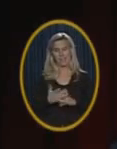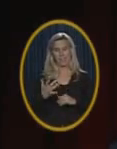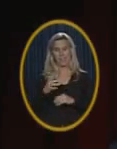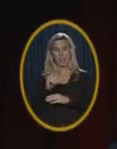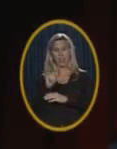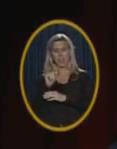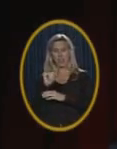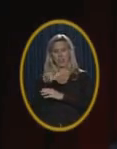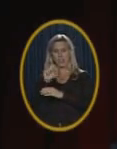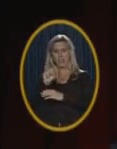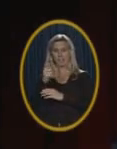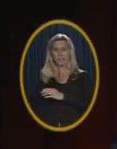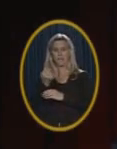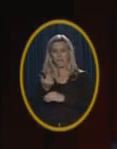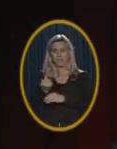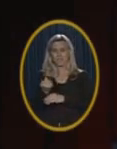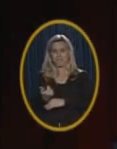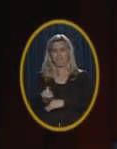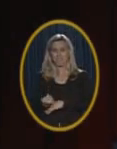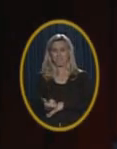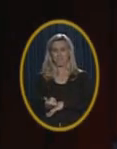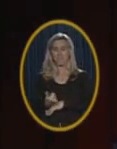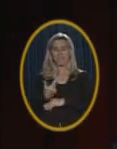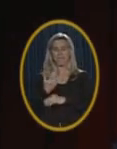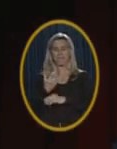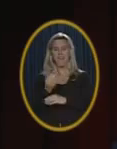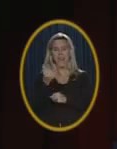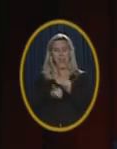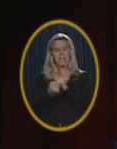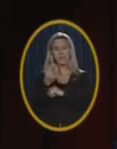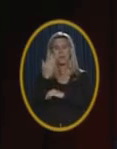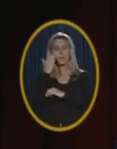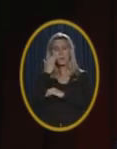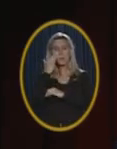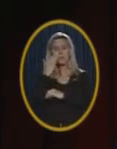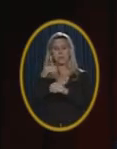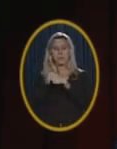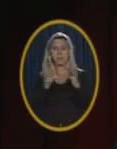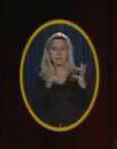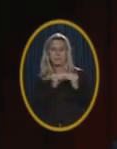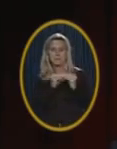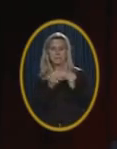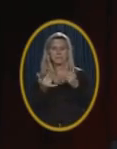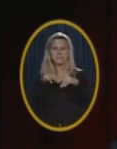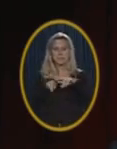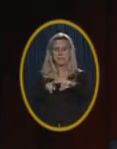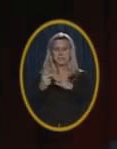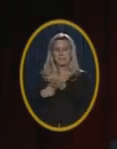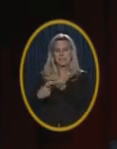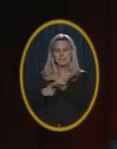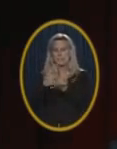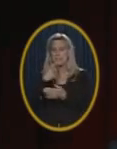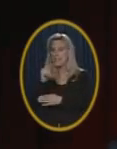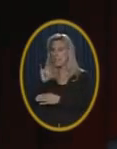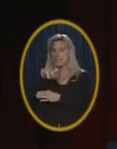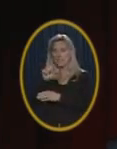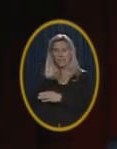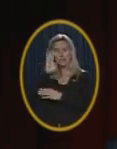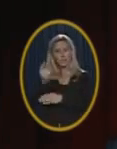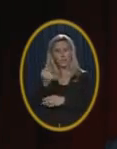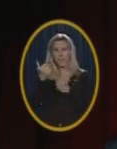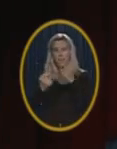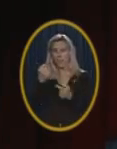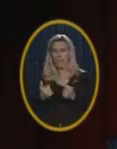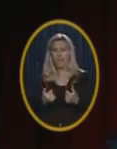The tiles kept falling off when they, and everybody knew we was in these meetings, and we'd sit in there and they'd say the tiles are going to fall off and